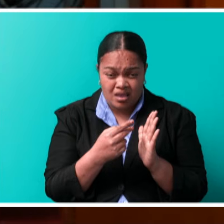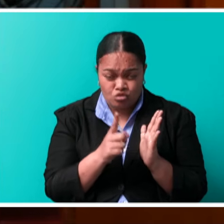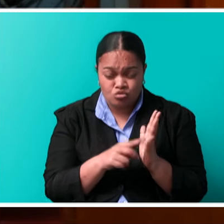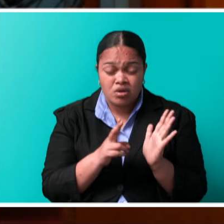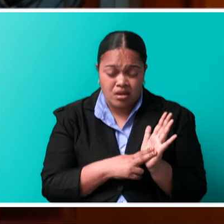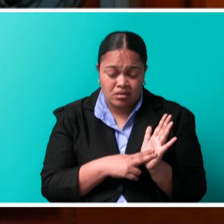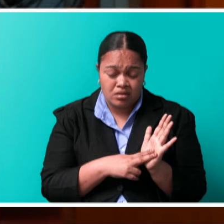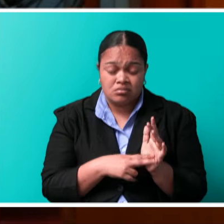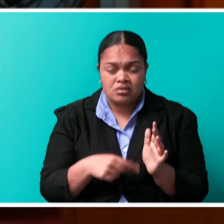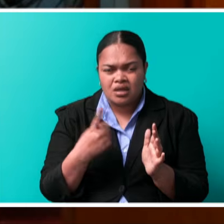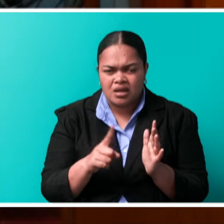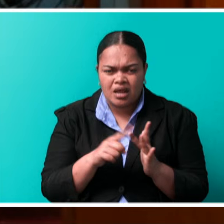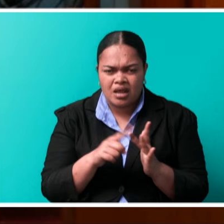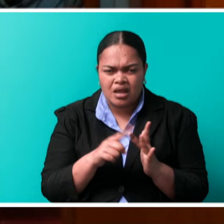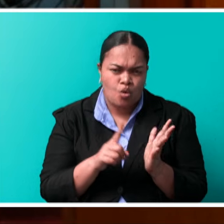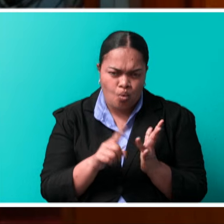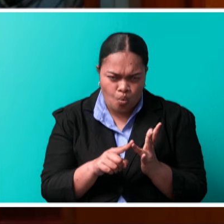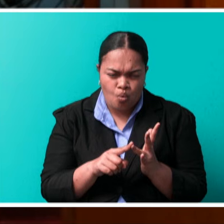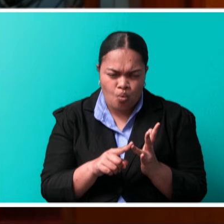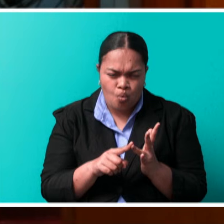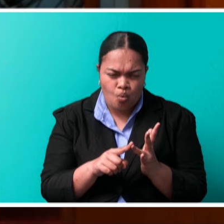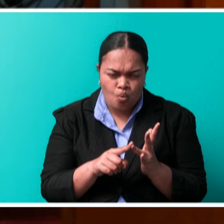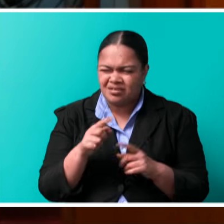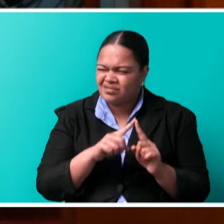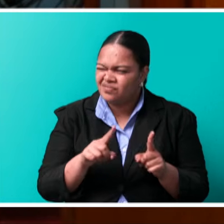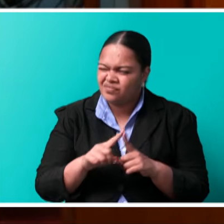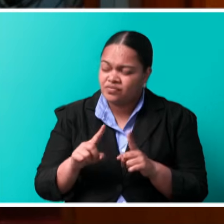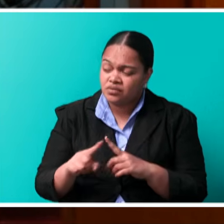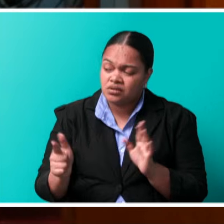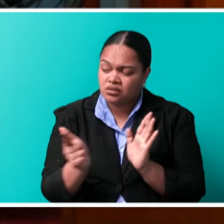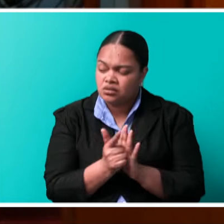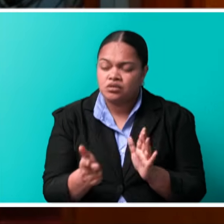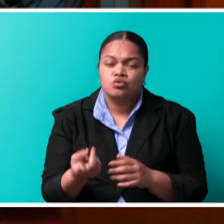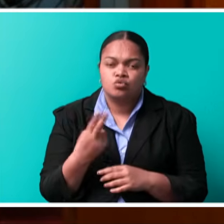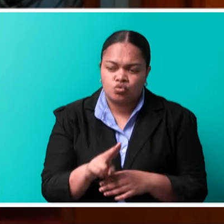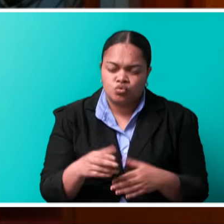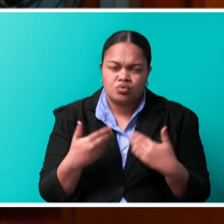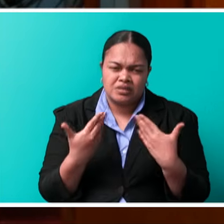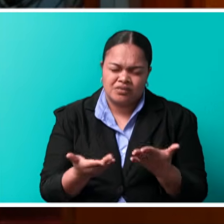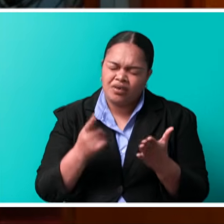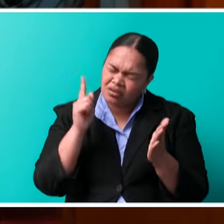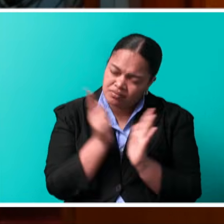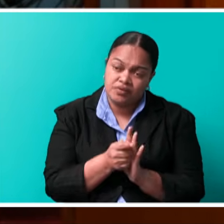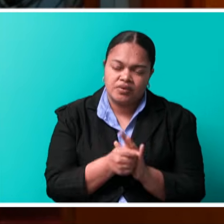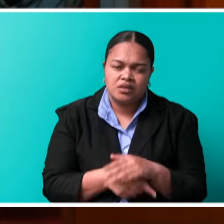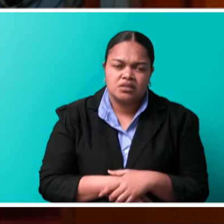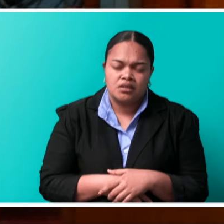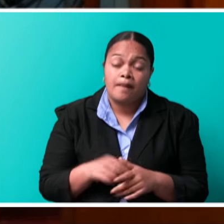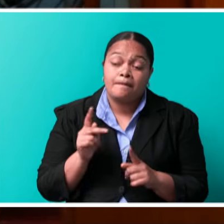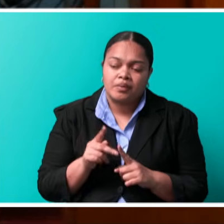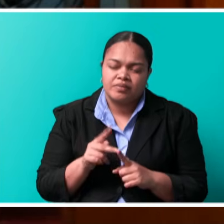169, into the various legislations to bring into effect the